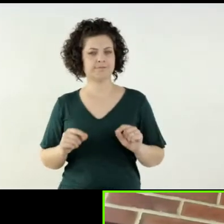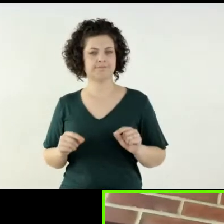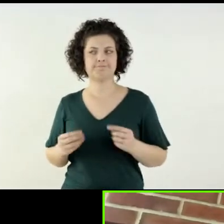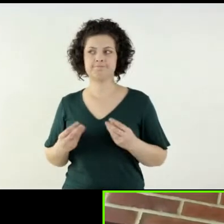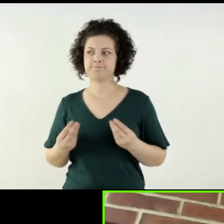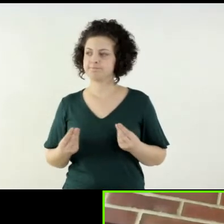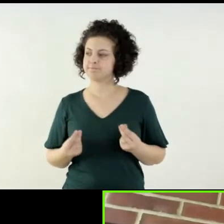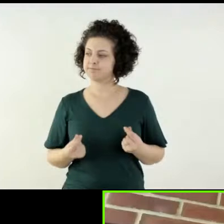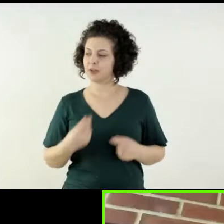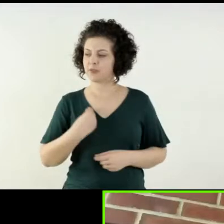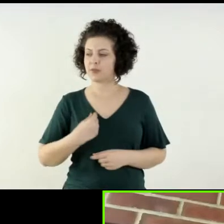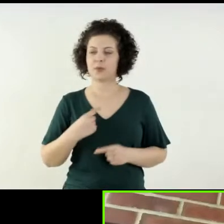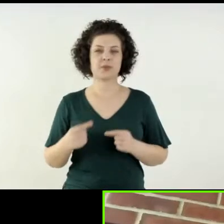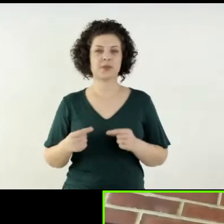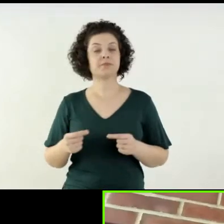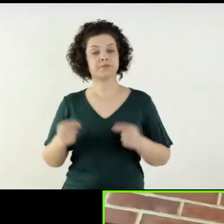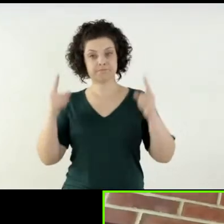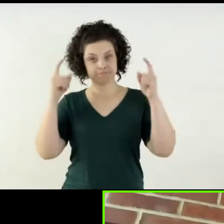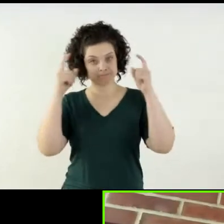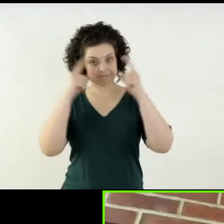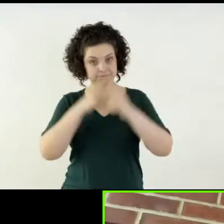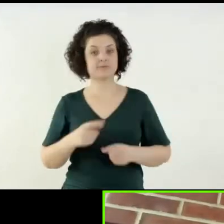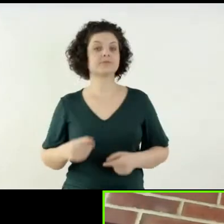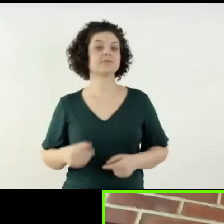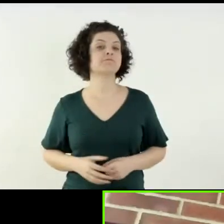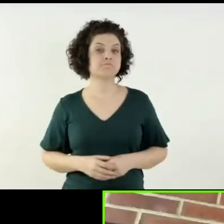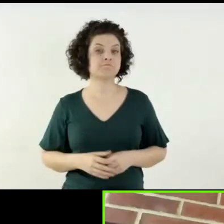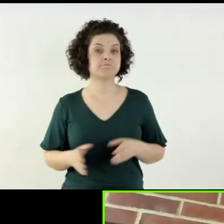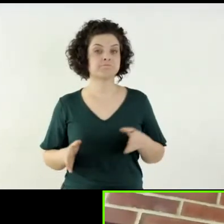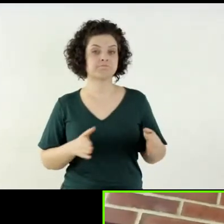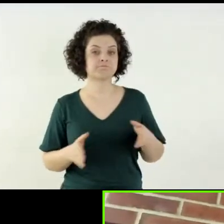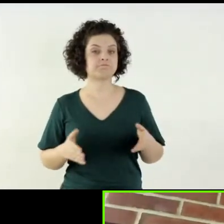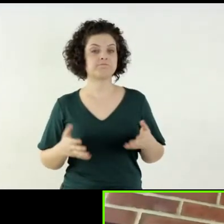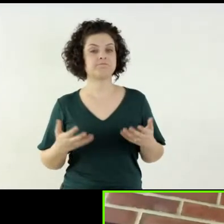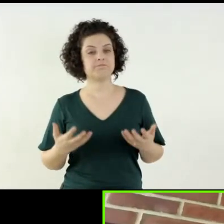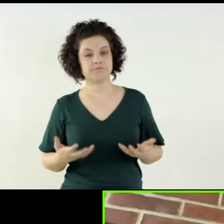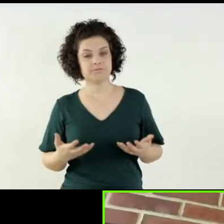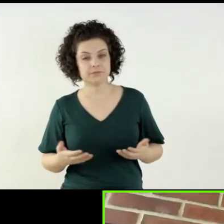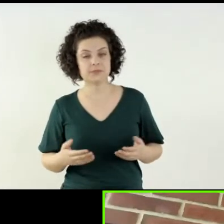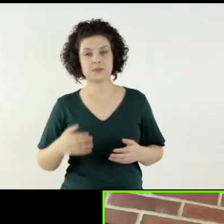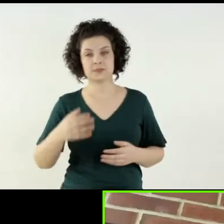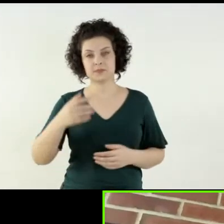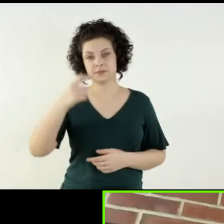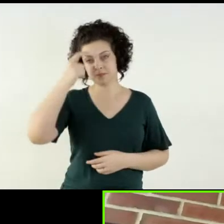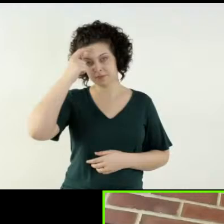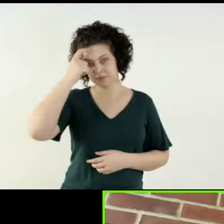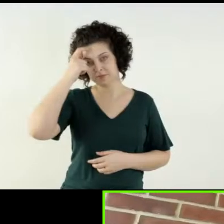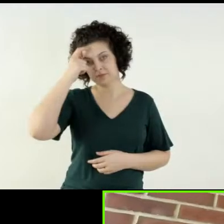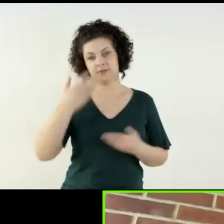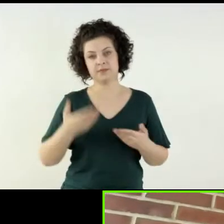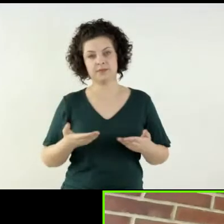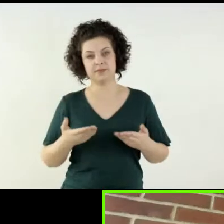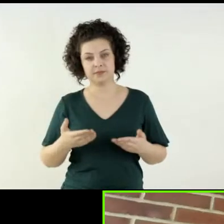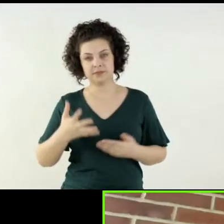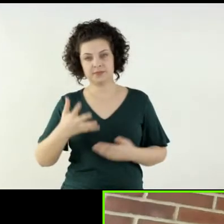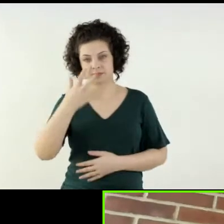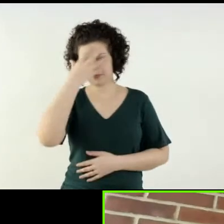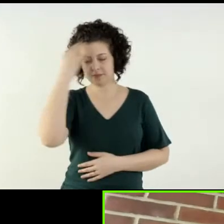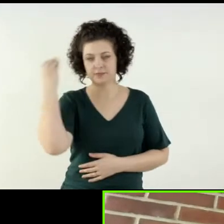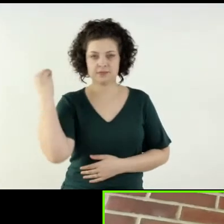were unconscious and had amnesia, had no memory of the event. You know, it was sort of shrouded in not only